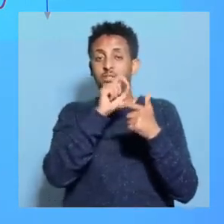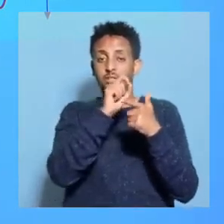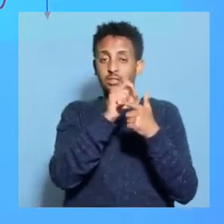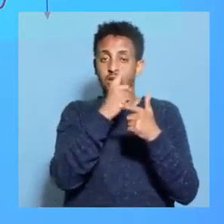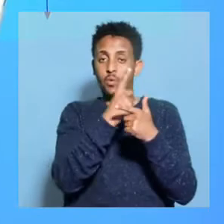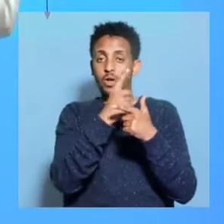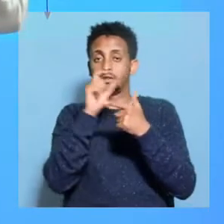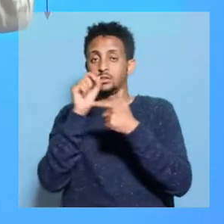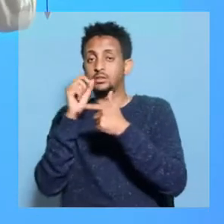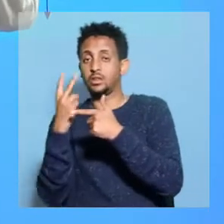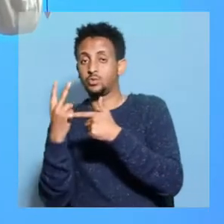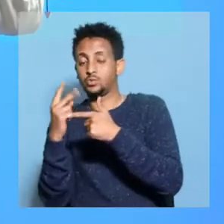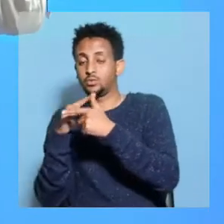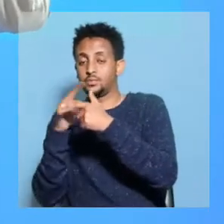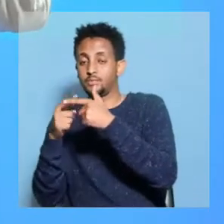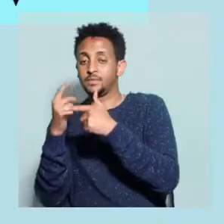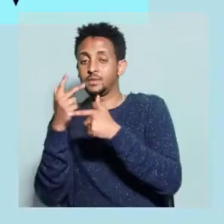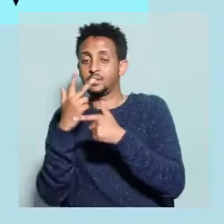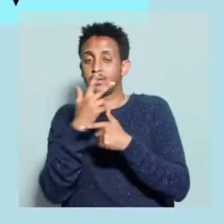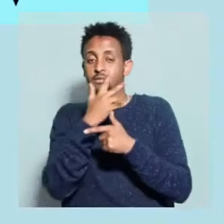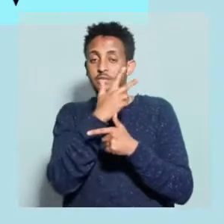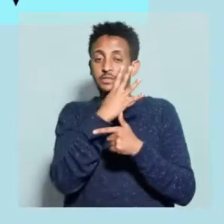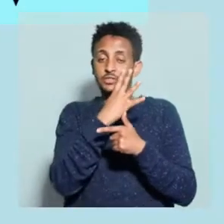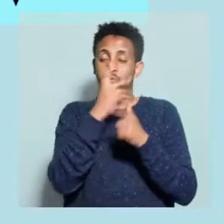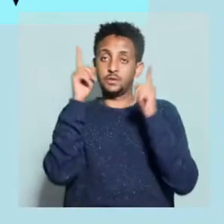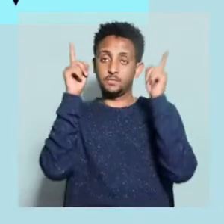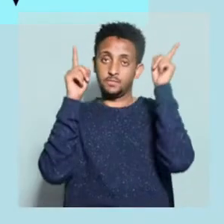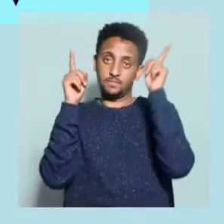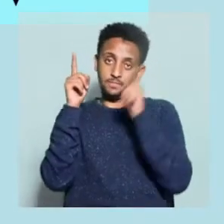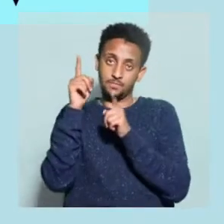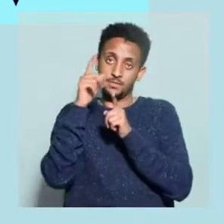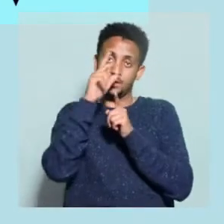degree. Here theta 1 is 53 degree